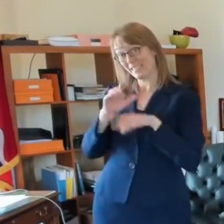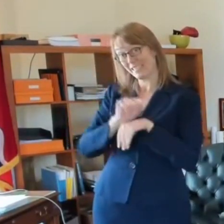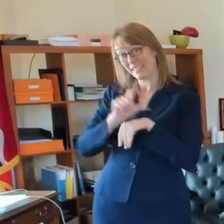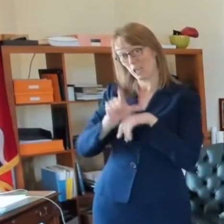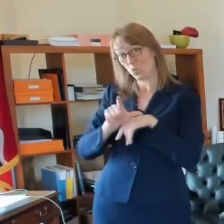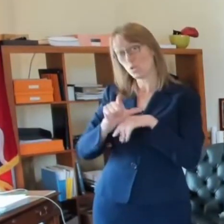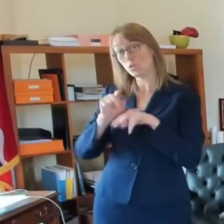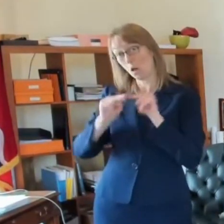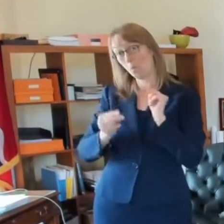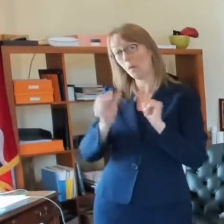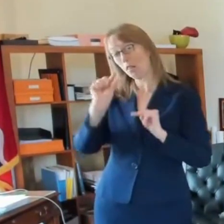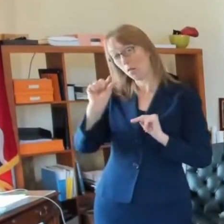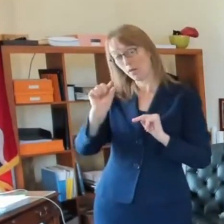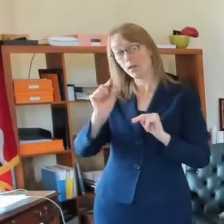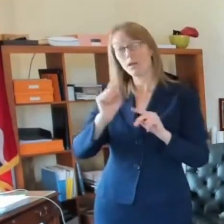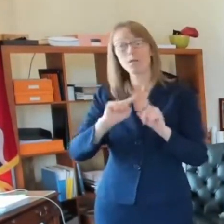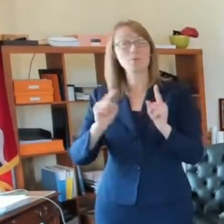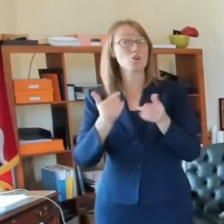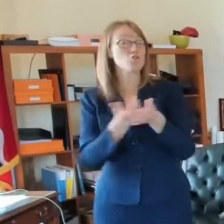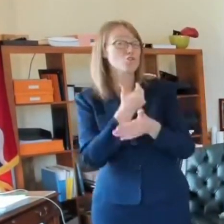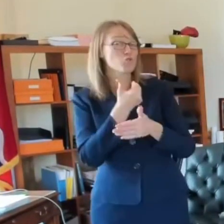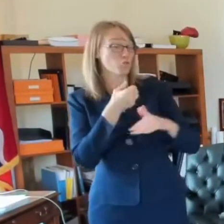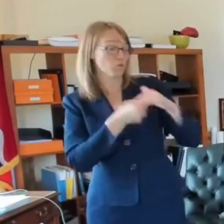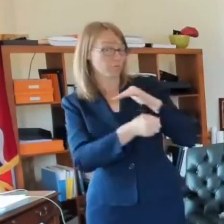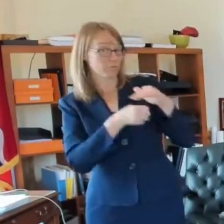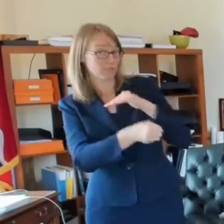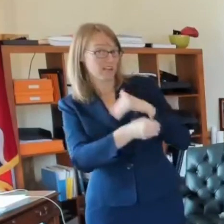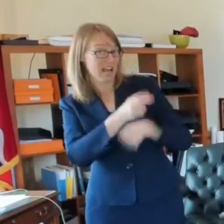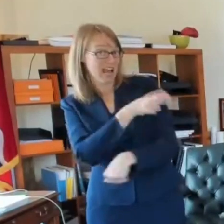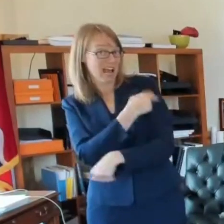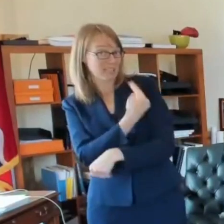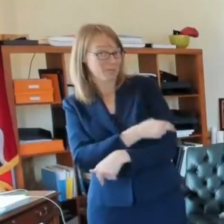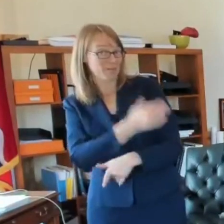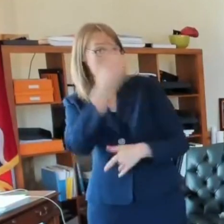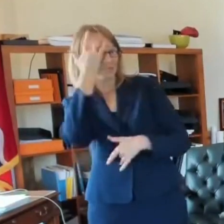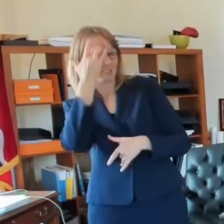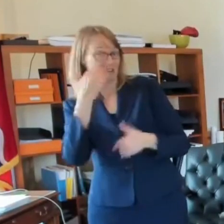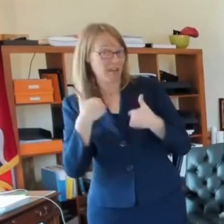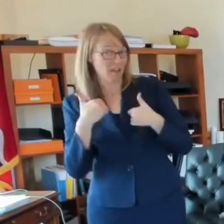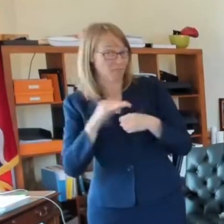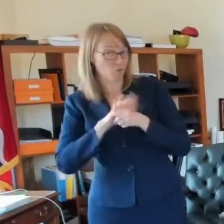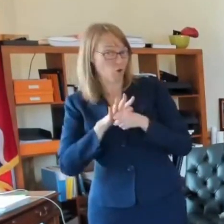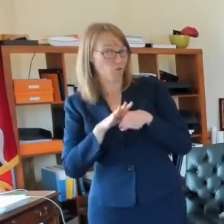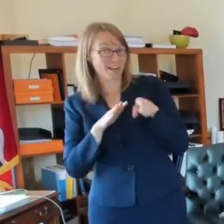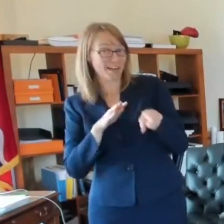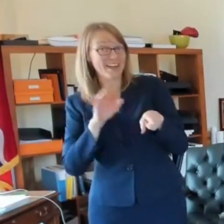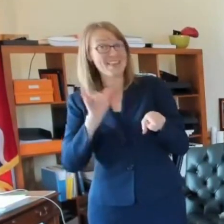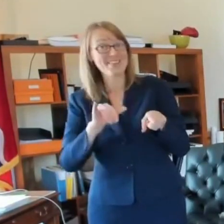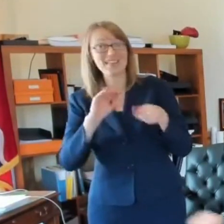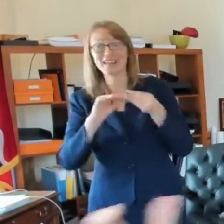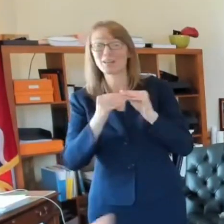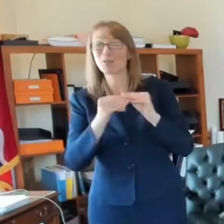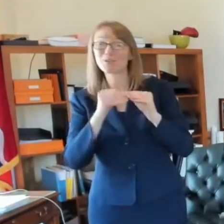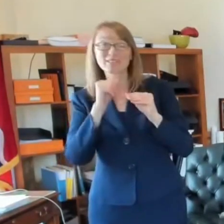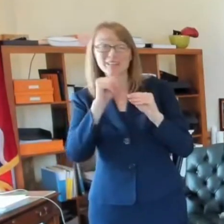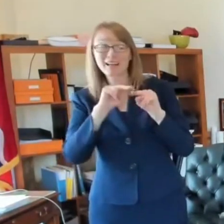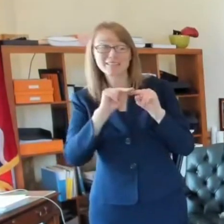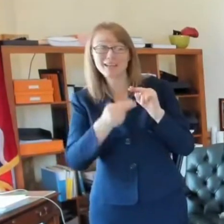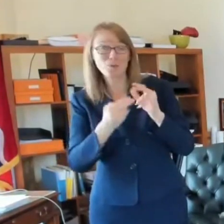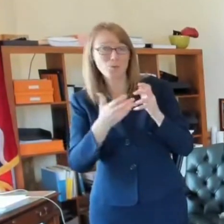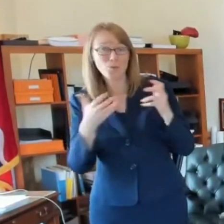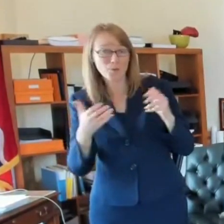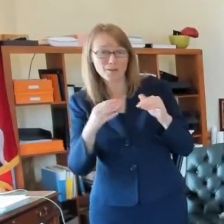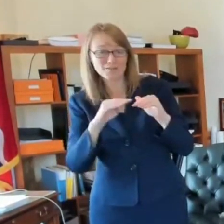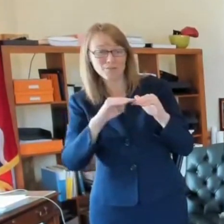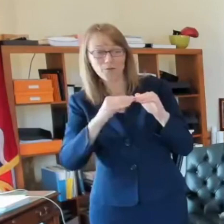a lot. And what we have here now is a situation where the city and the county and